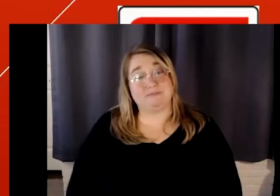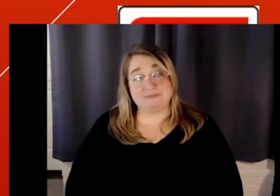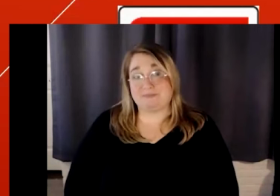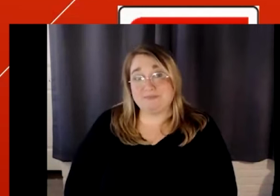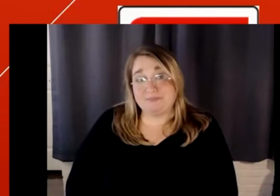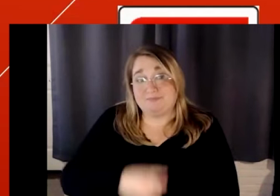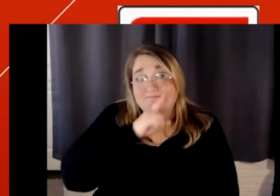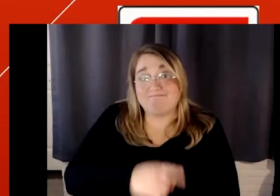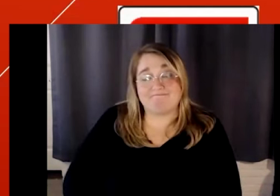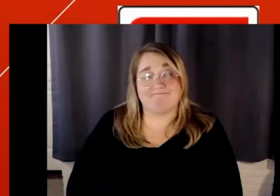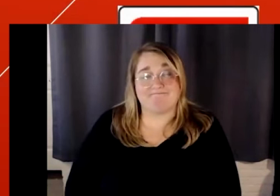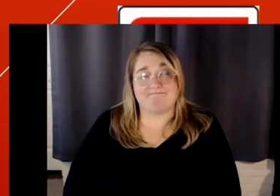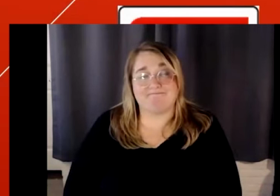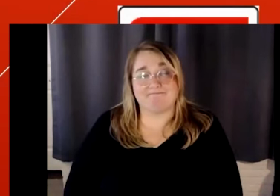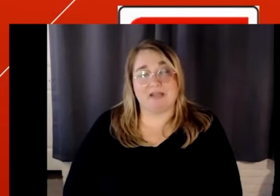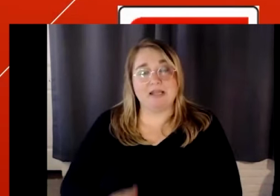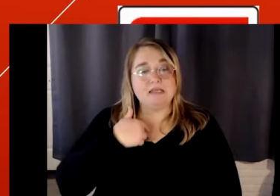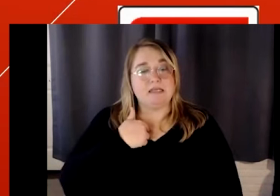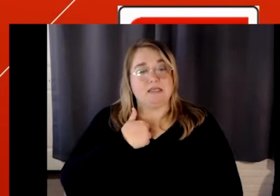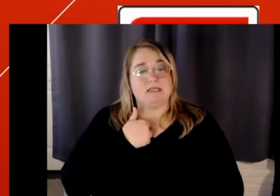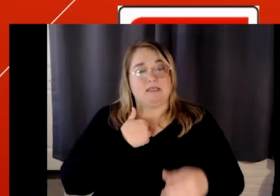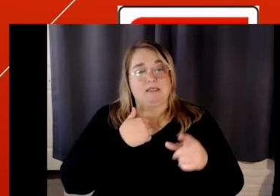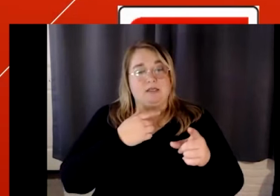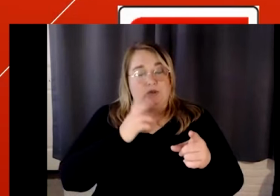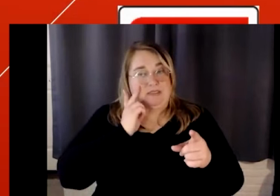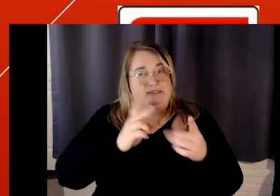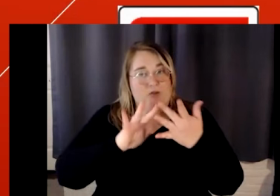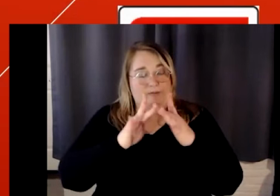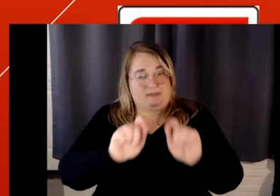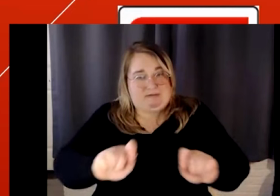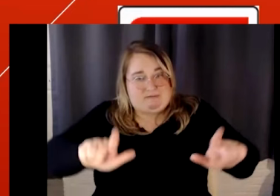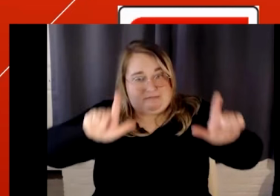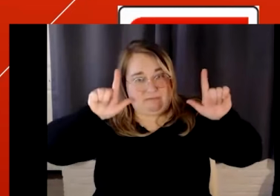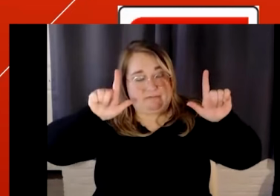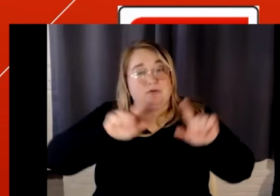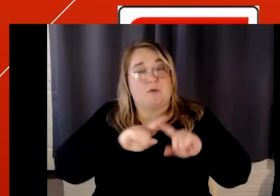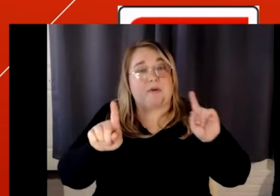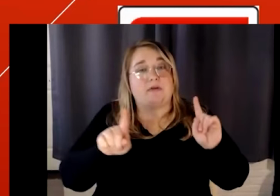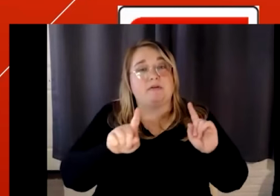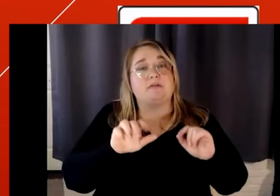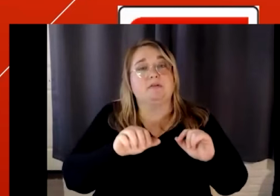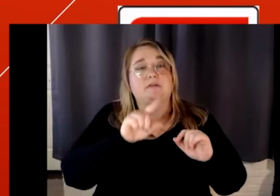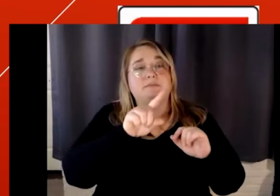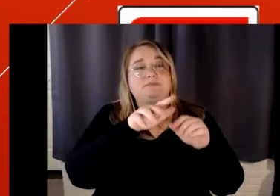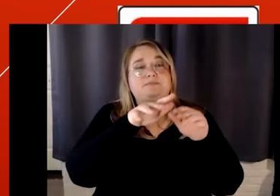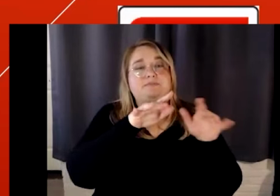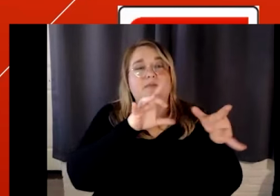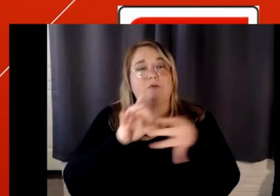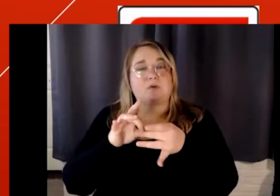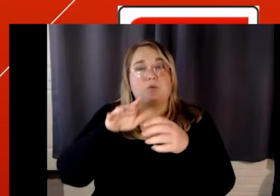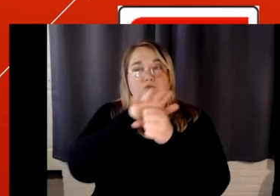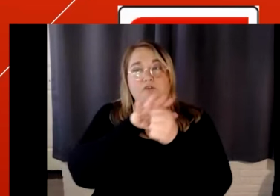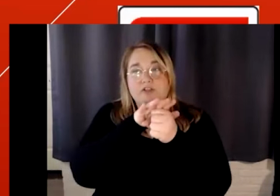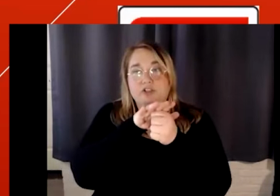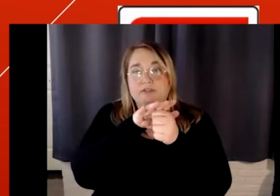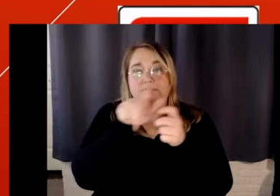see it up close. But total adults age 25 to 66 population by region. I think I'll just go ahead and